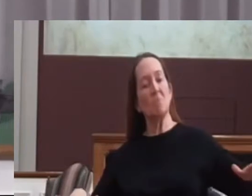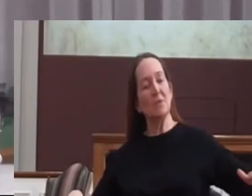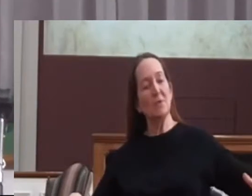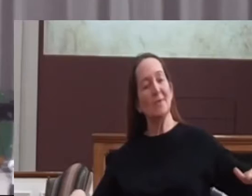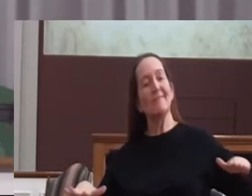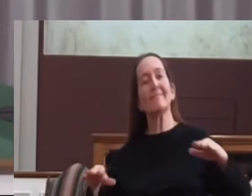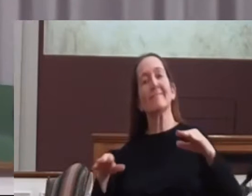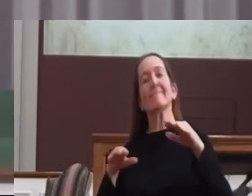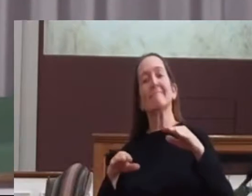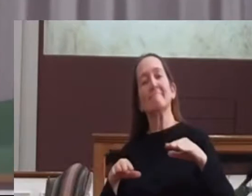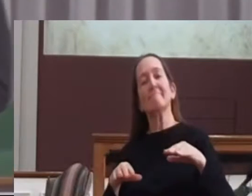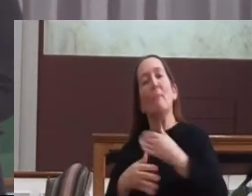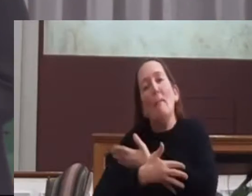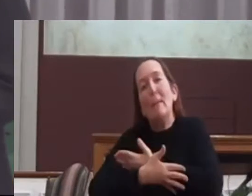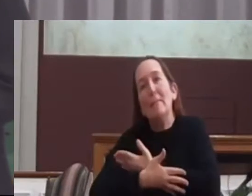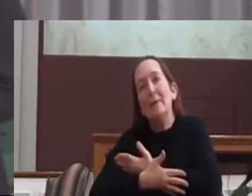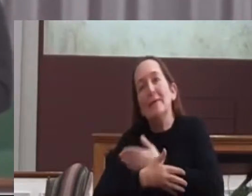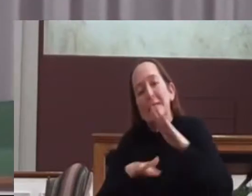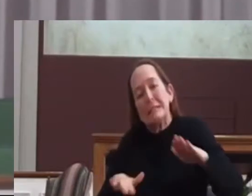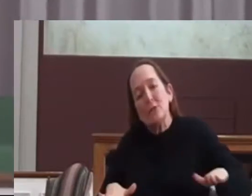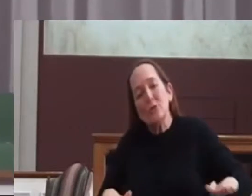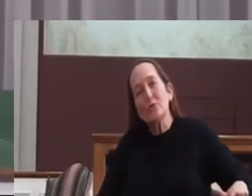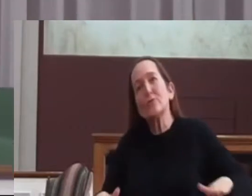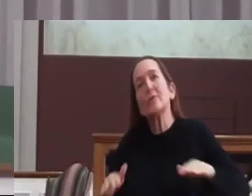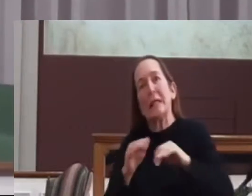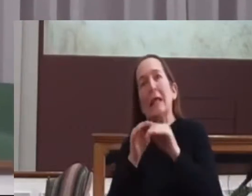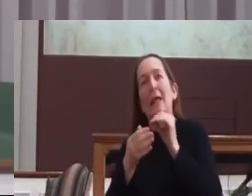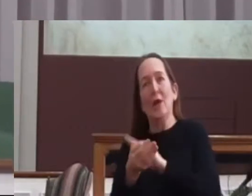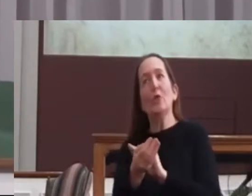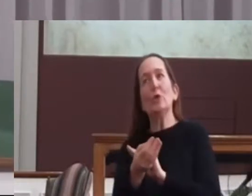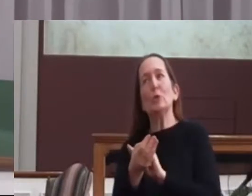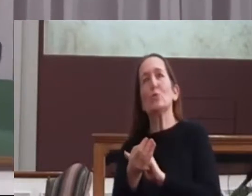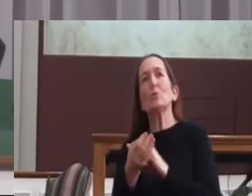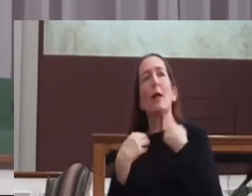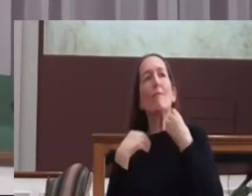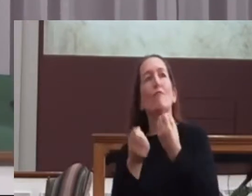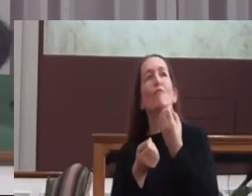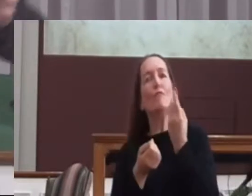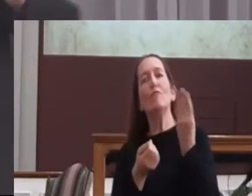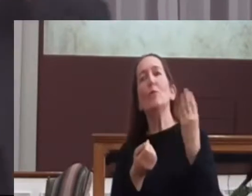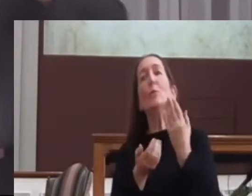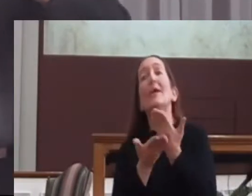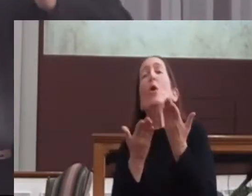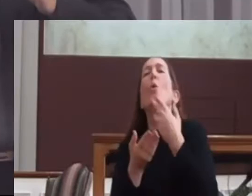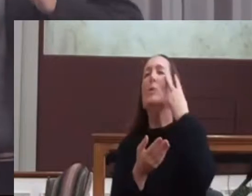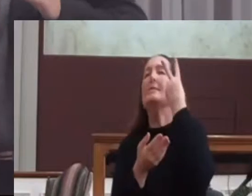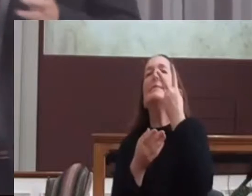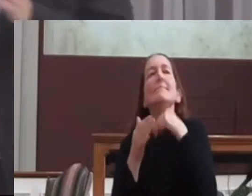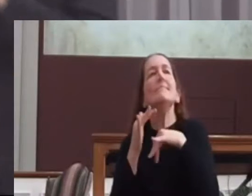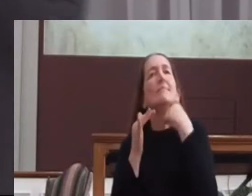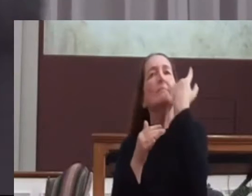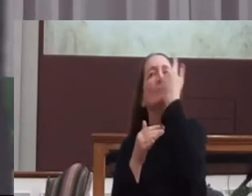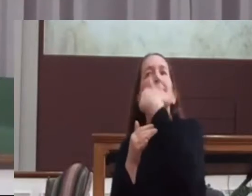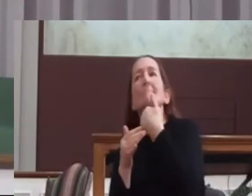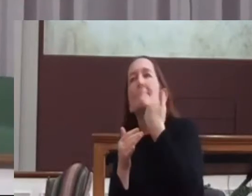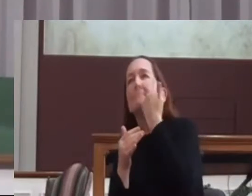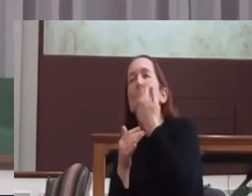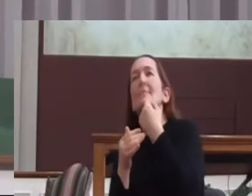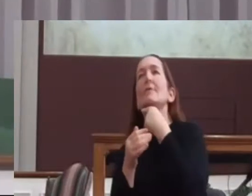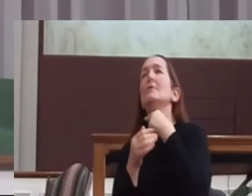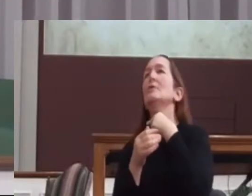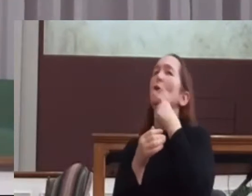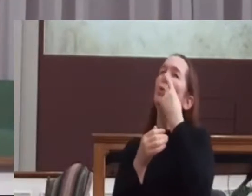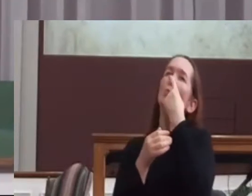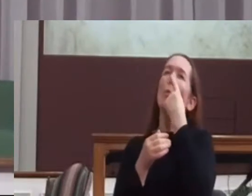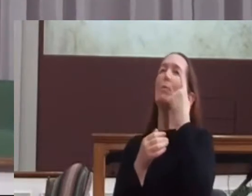we've got some over in the nursery. We've got a couple in here. Little tiny lives. And we see in those